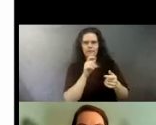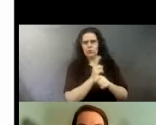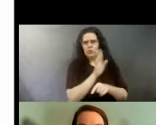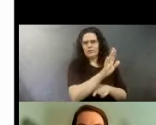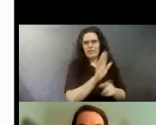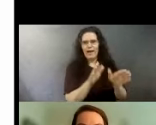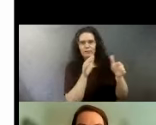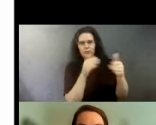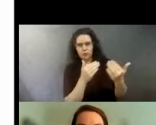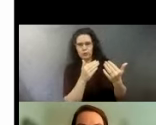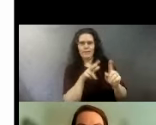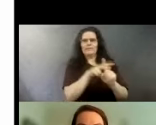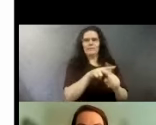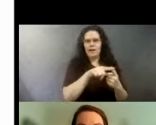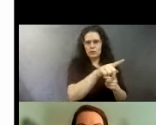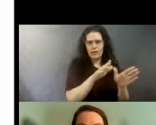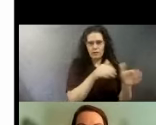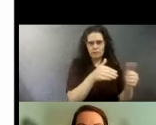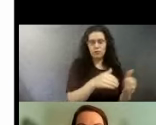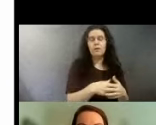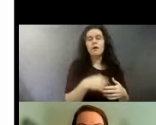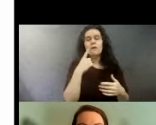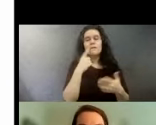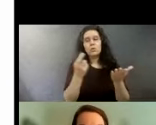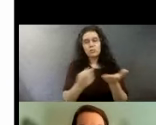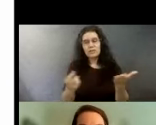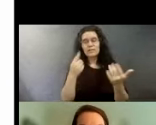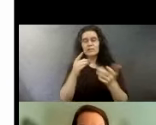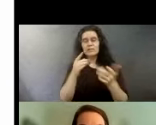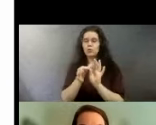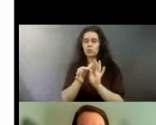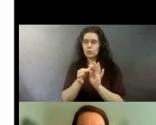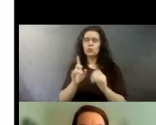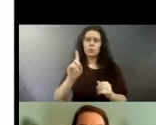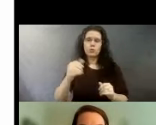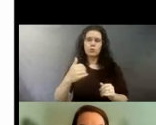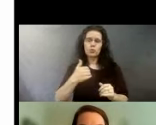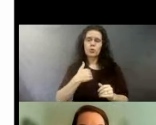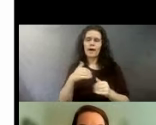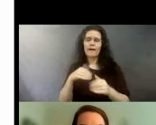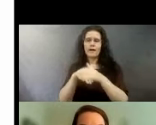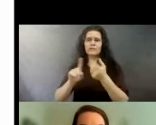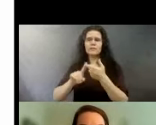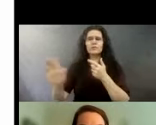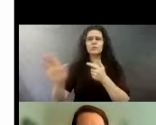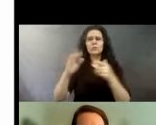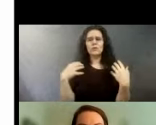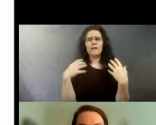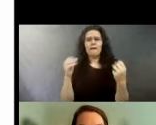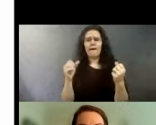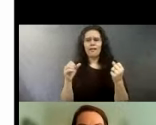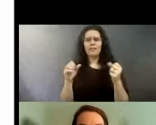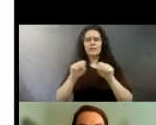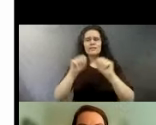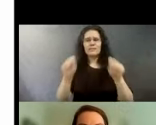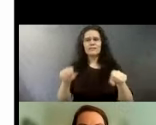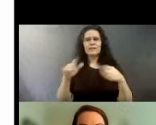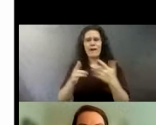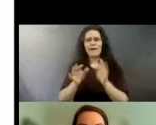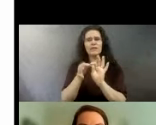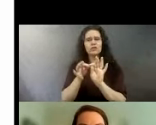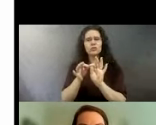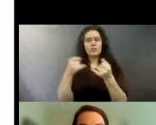far as resources, interpreters, we do have access to the health system's interpretation line. So if we need to use